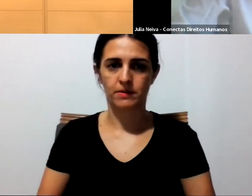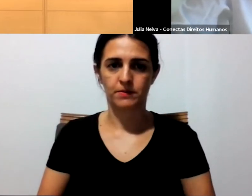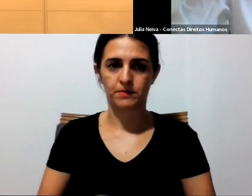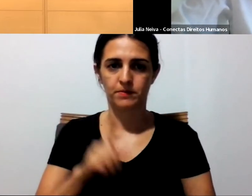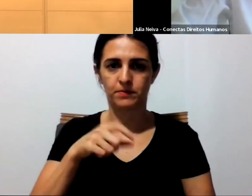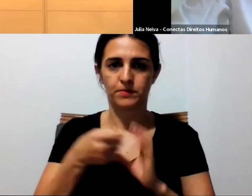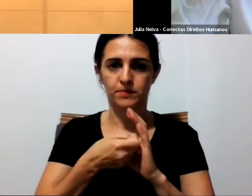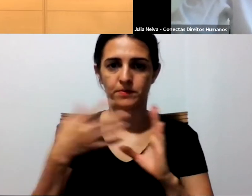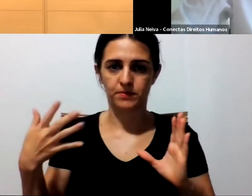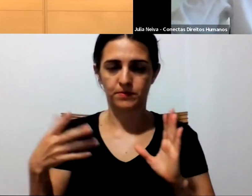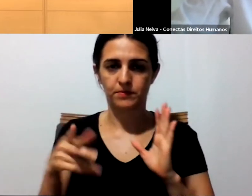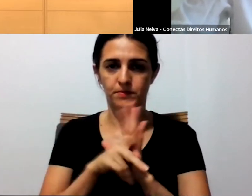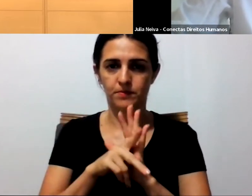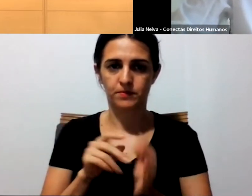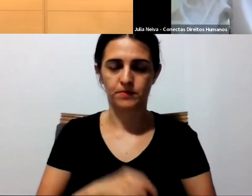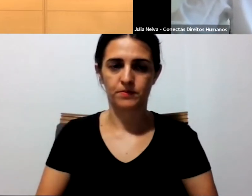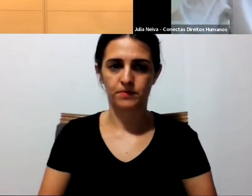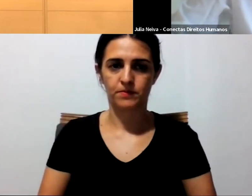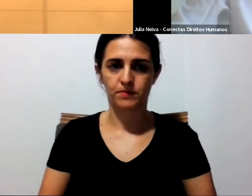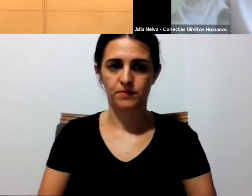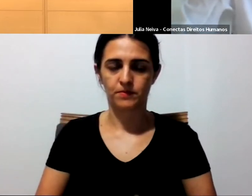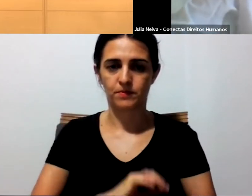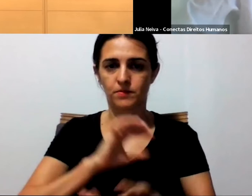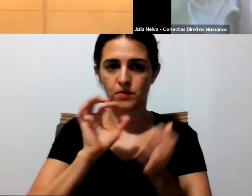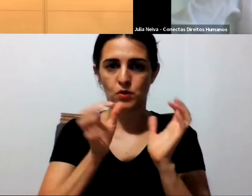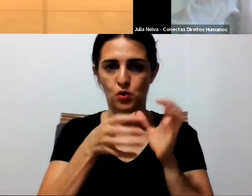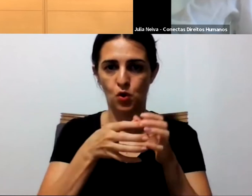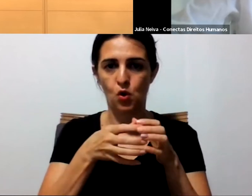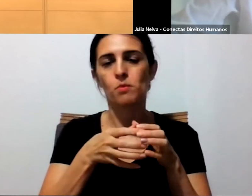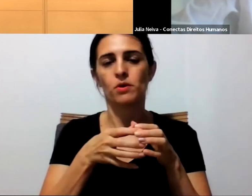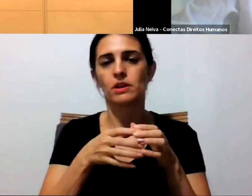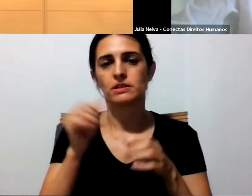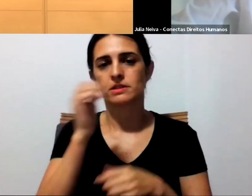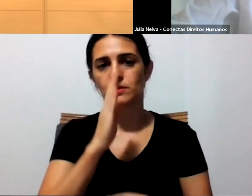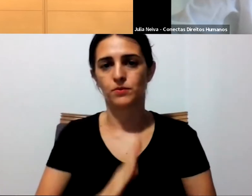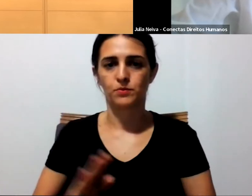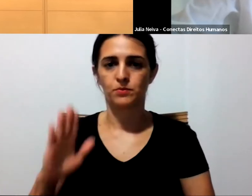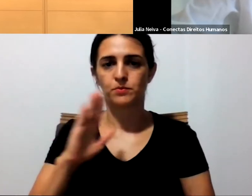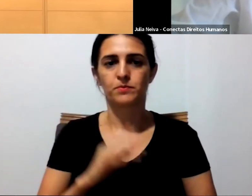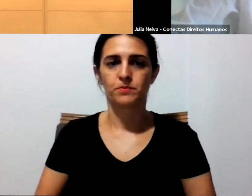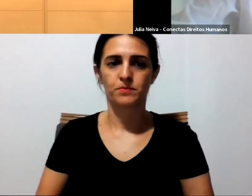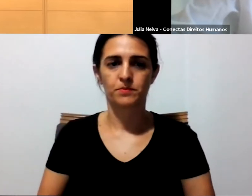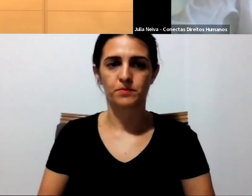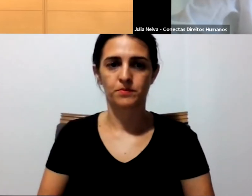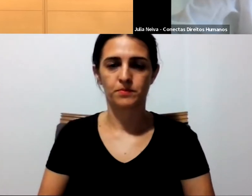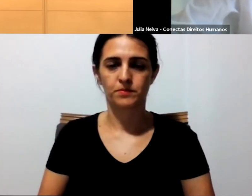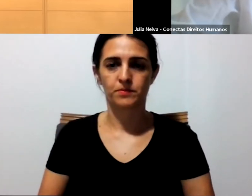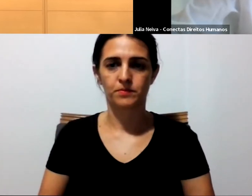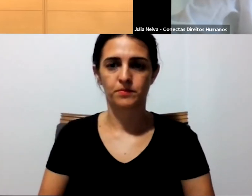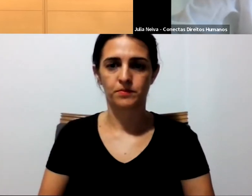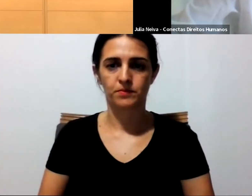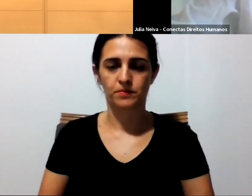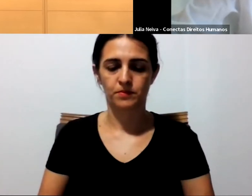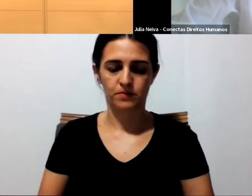the committee and I look to the other similar countries that are in the OECD, they are not part. So I would think it's not, we still don't have